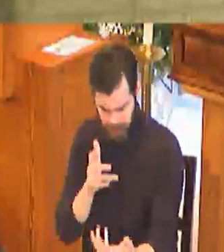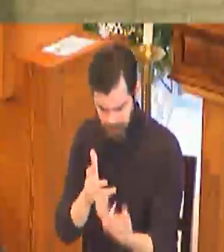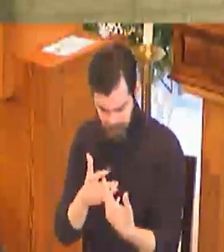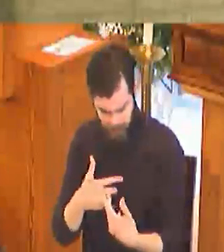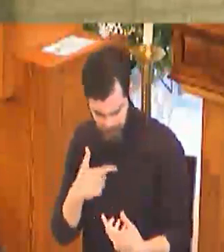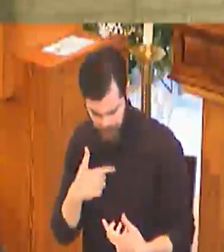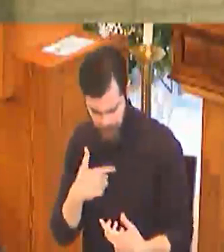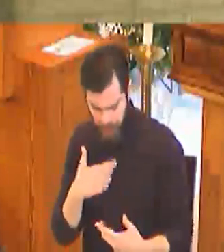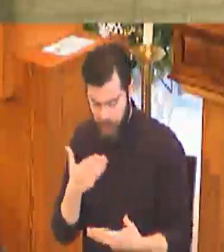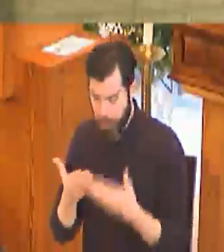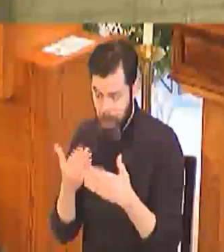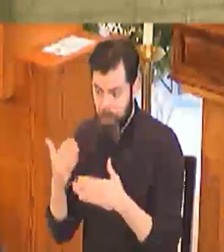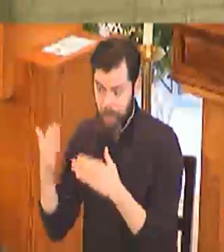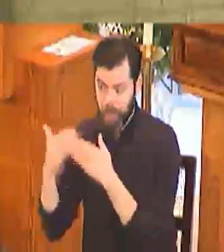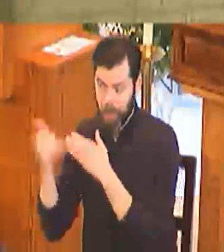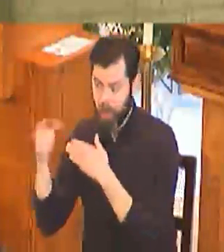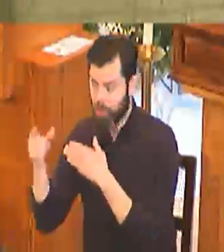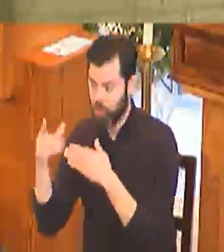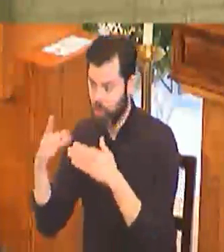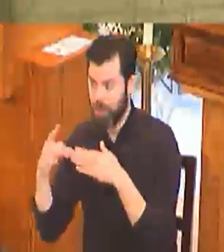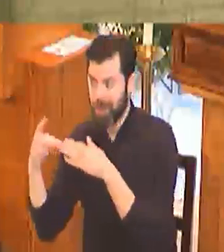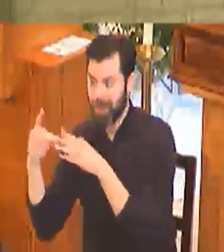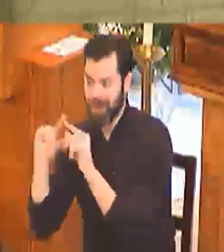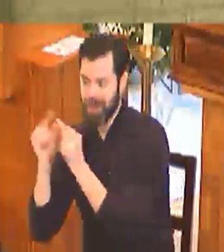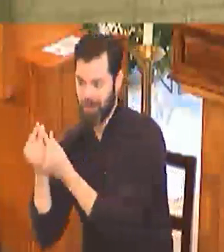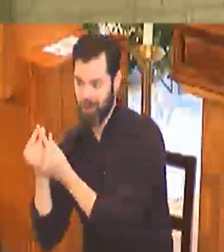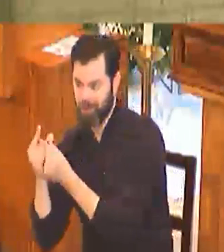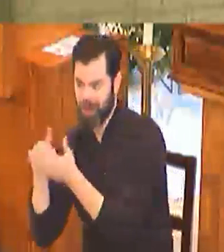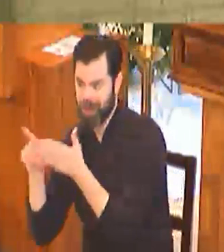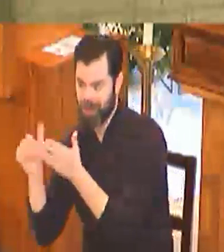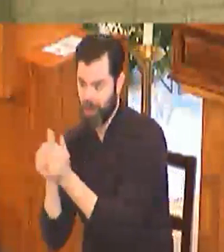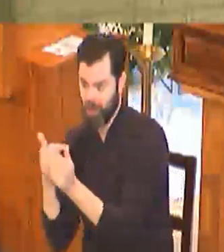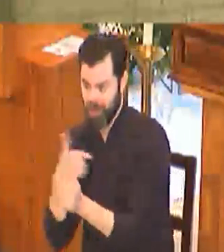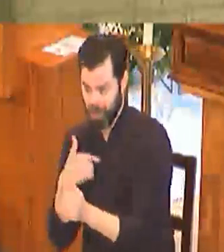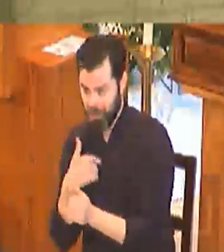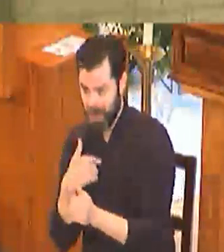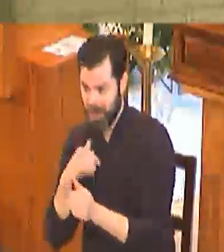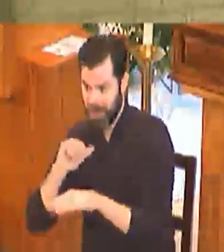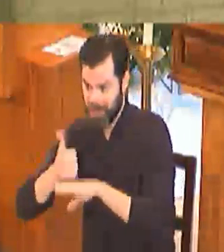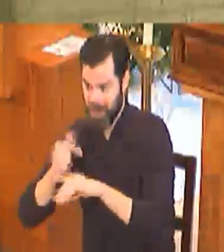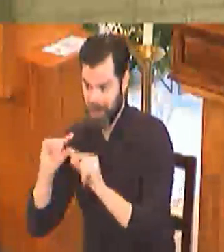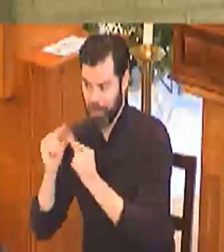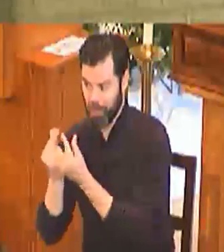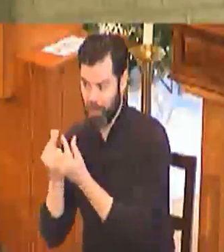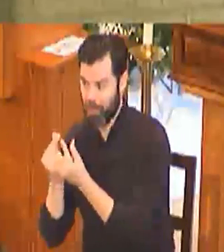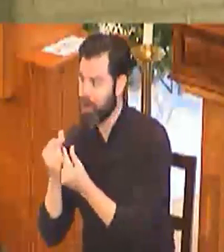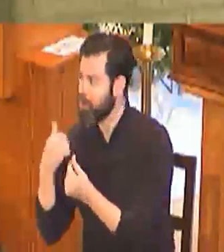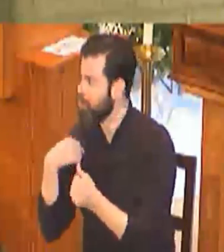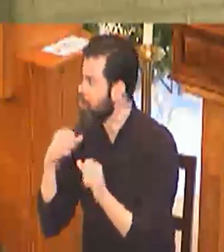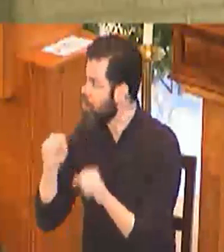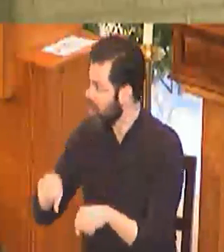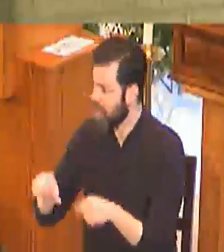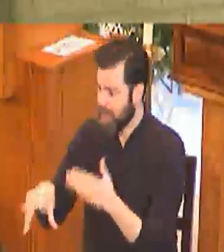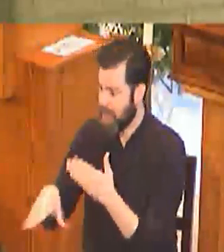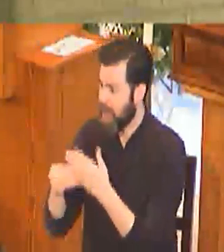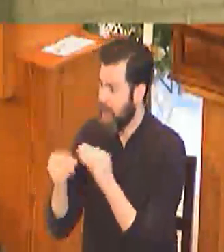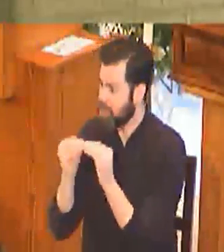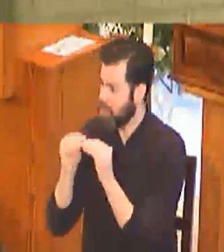facilitate a group. And you should check in with me and see if that's a possibility, because we could still add a few more groups.